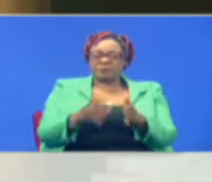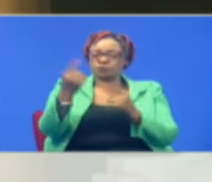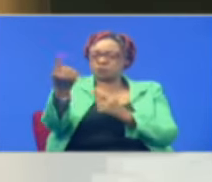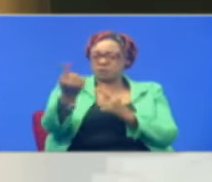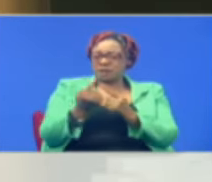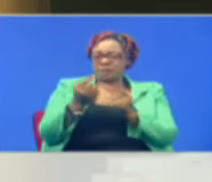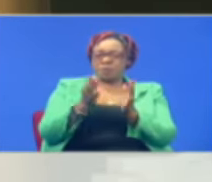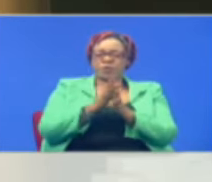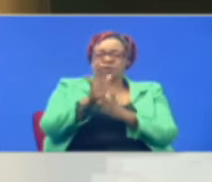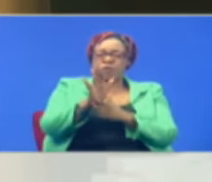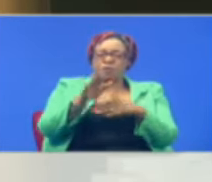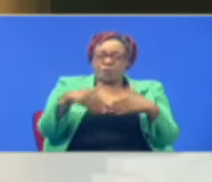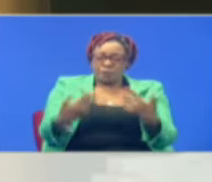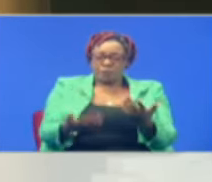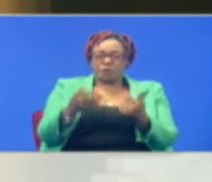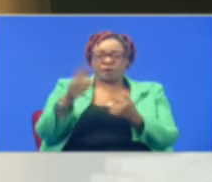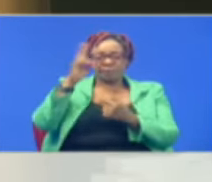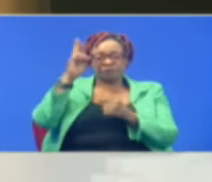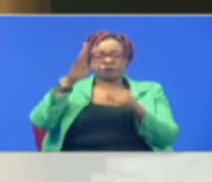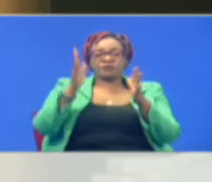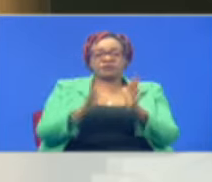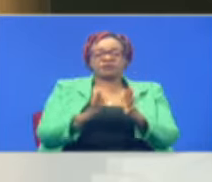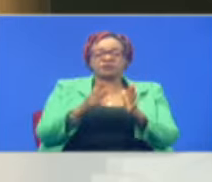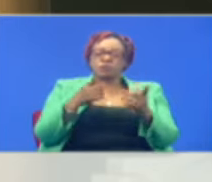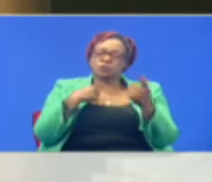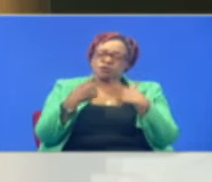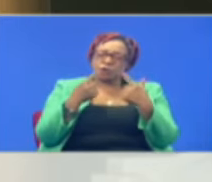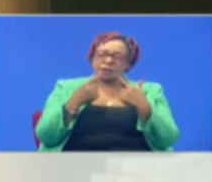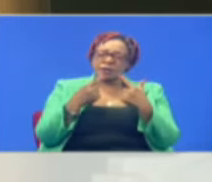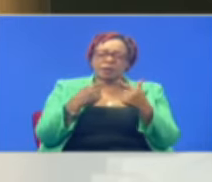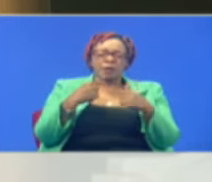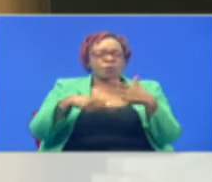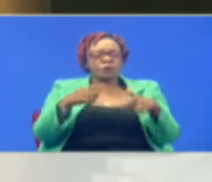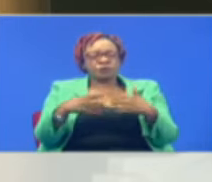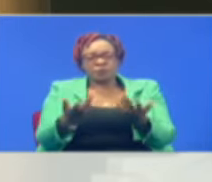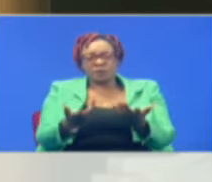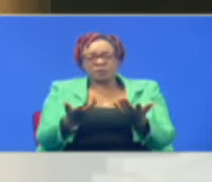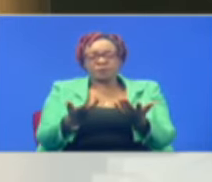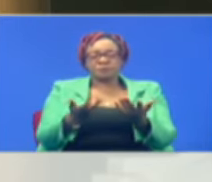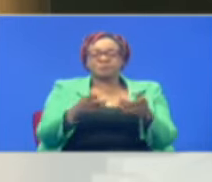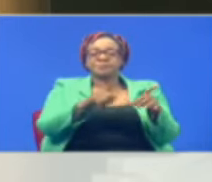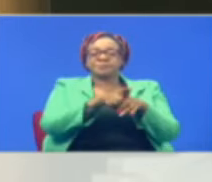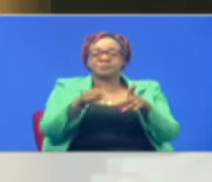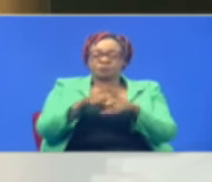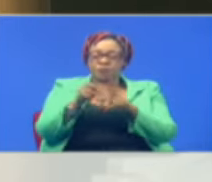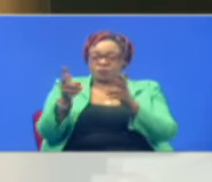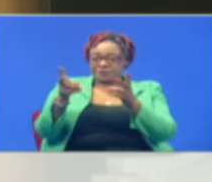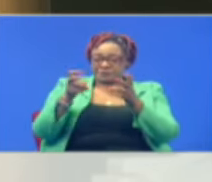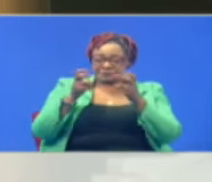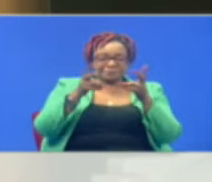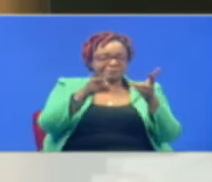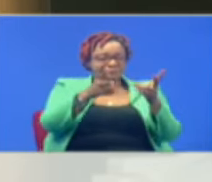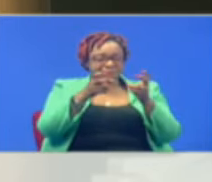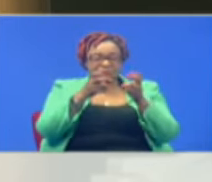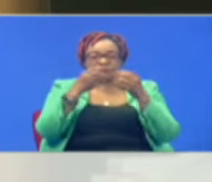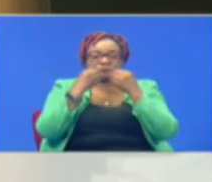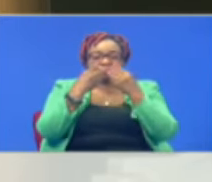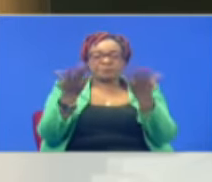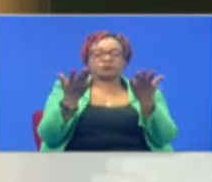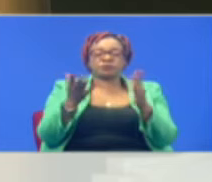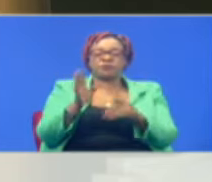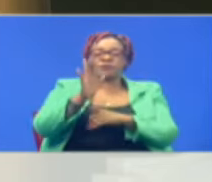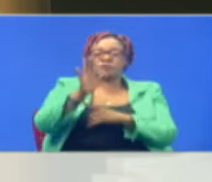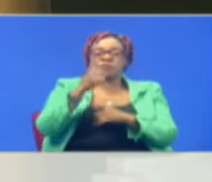or the police officer, was he talking? How has he been? So you'll also get that information. And for those